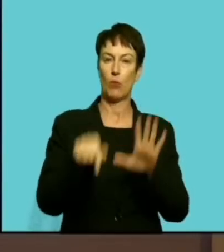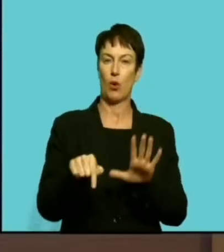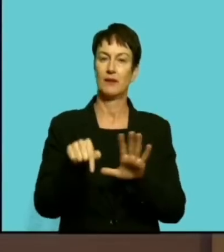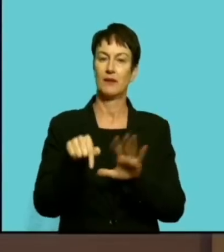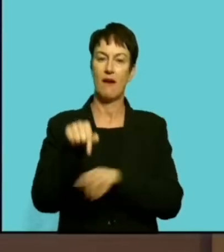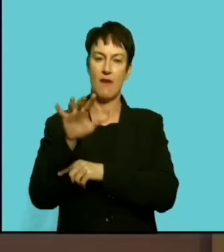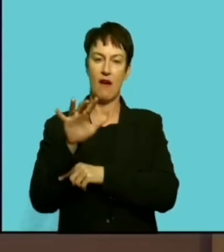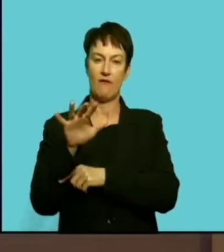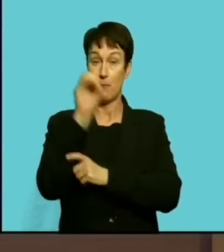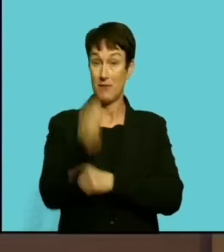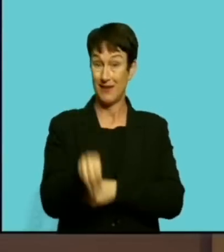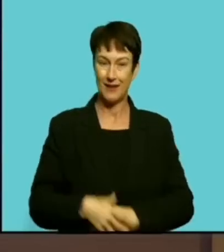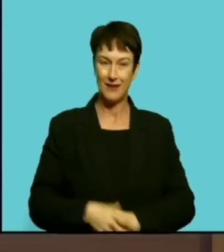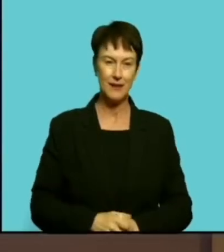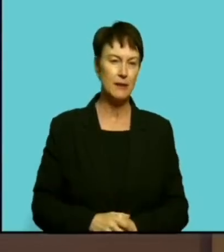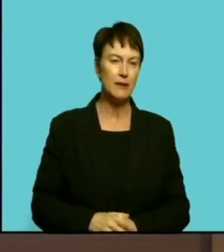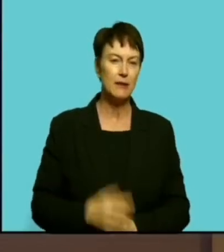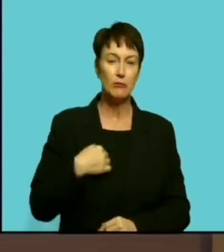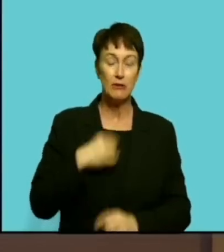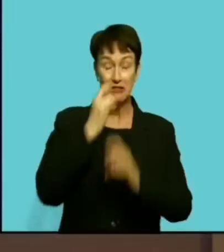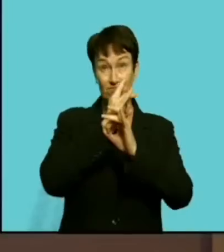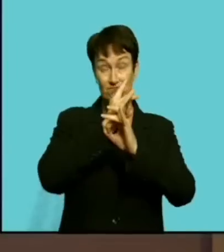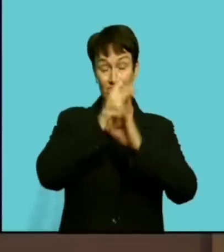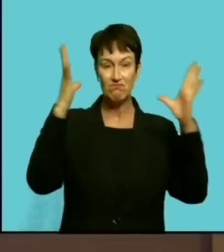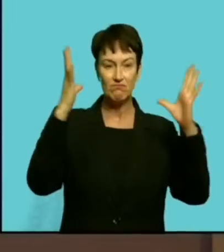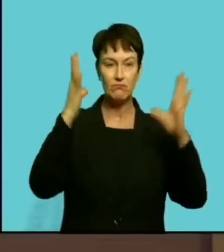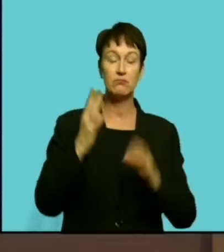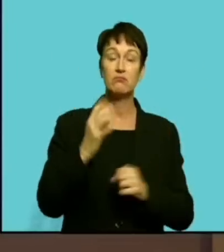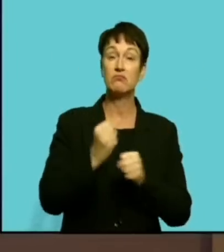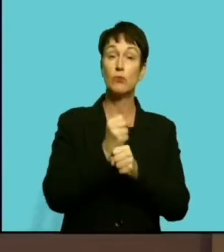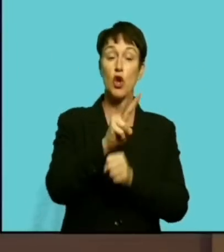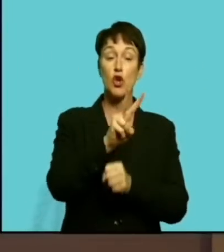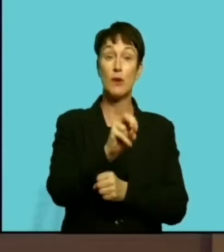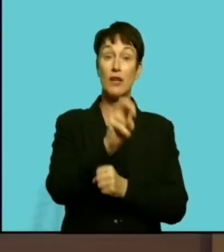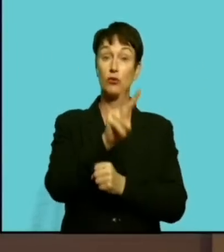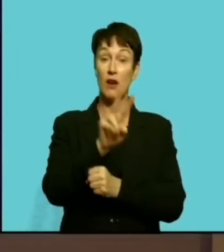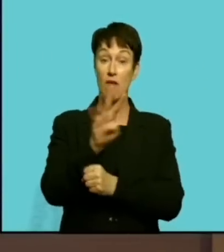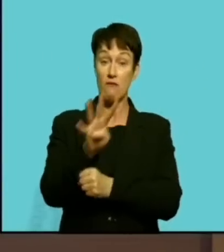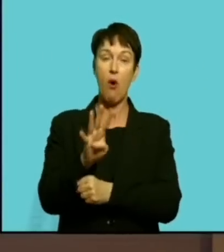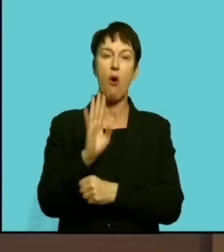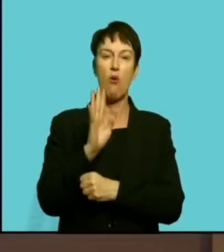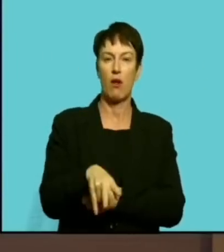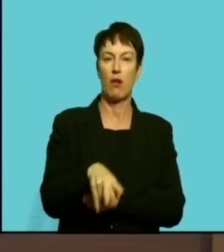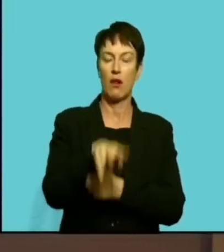is forecast to rise to 4.2% in 2024.